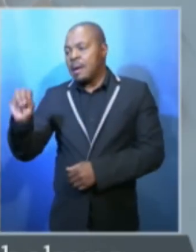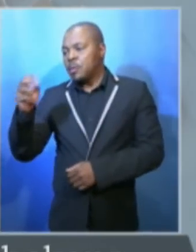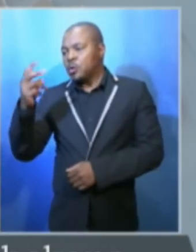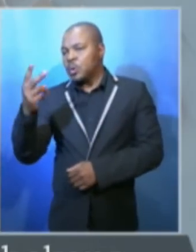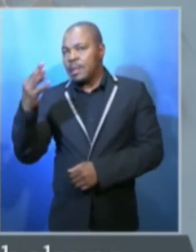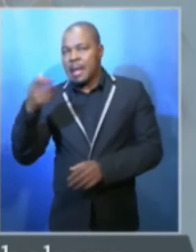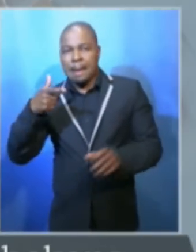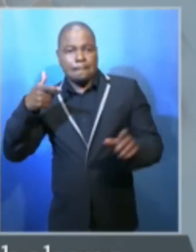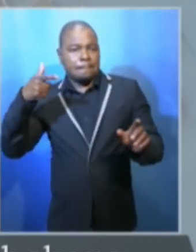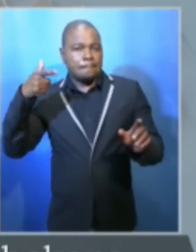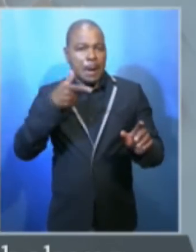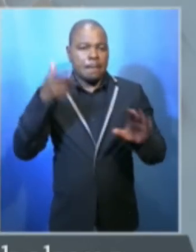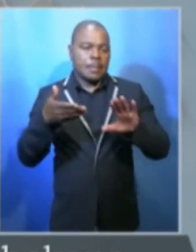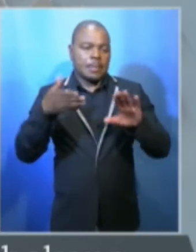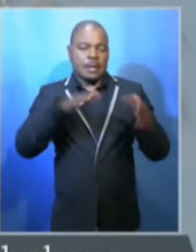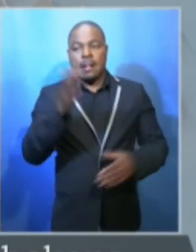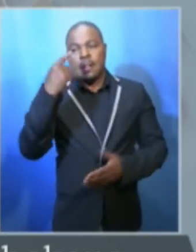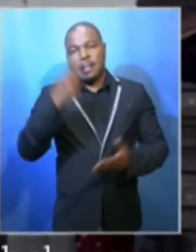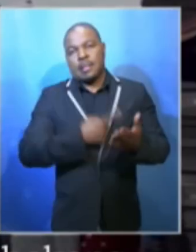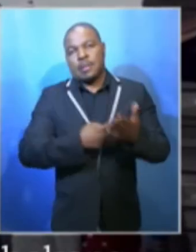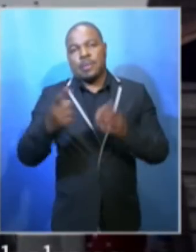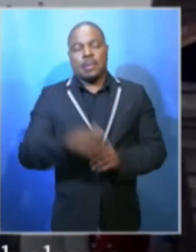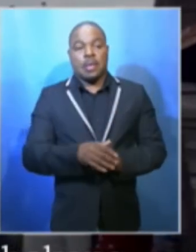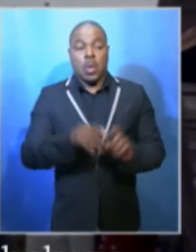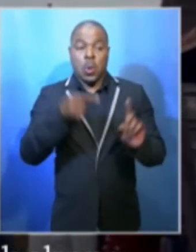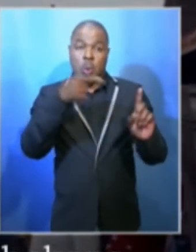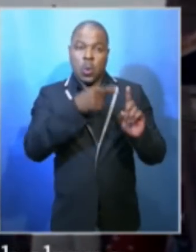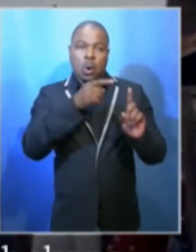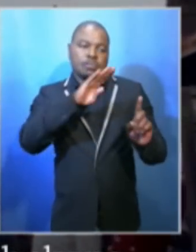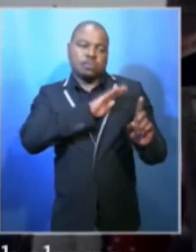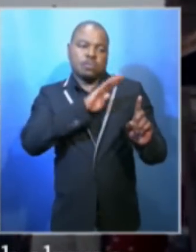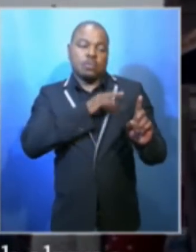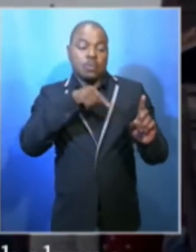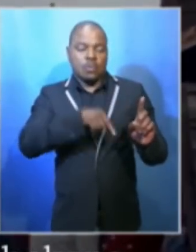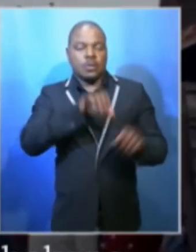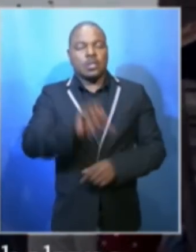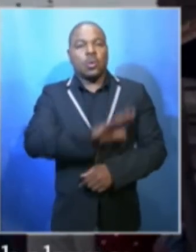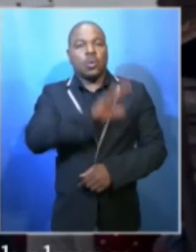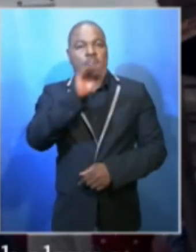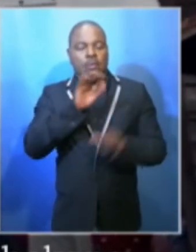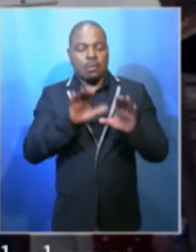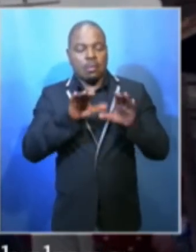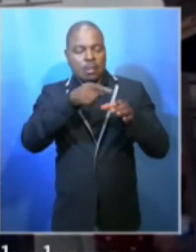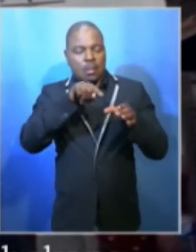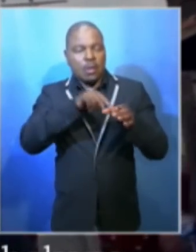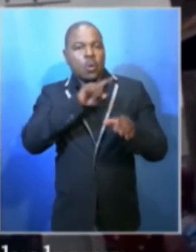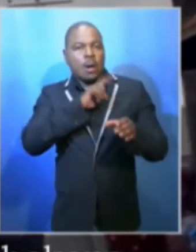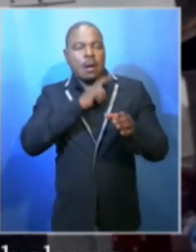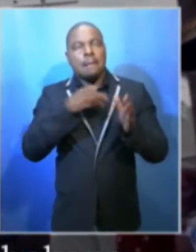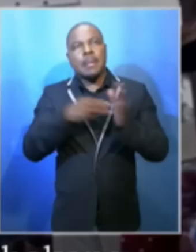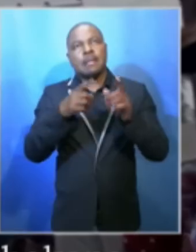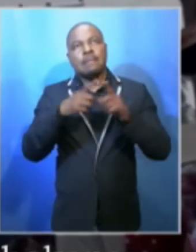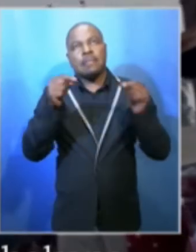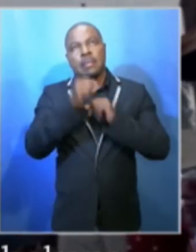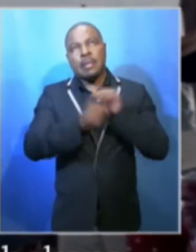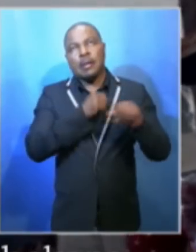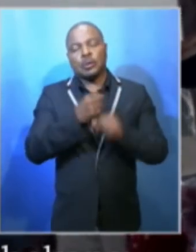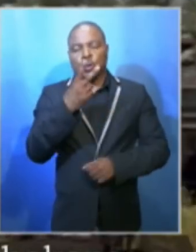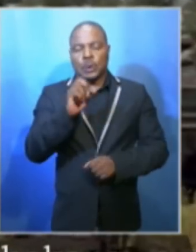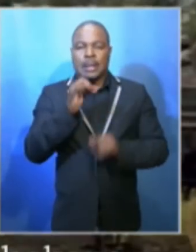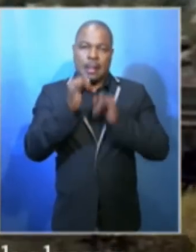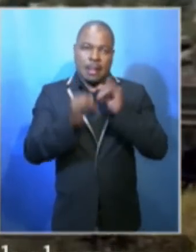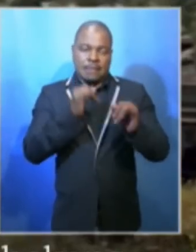fetileng. Maluleke e nnile lesole la SANDF morago ga go wetsa matriki ka 2011. Ba lelapa ba re